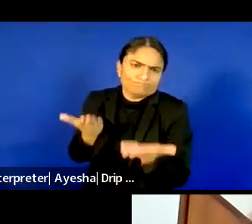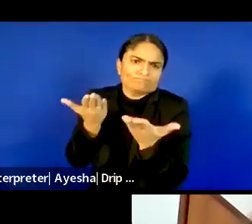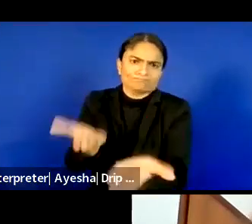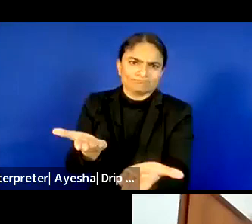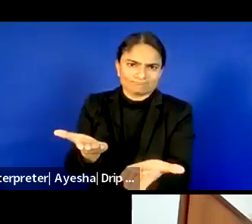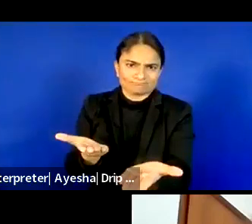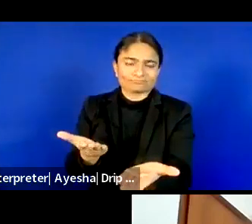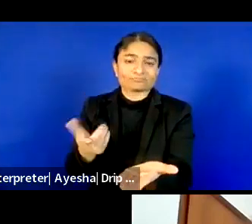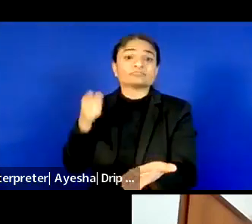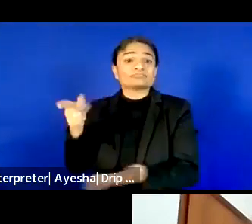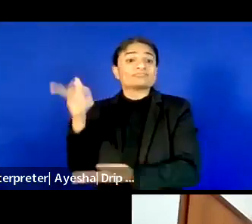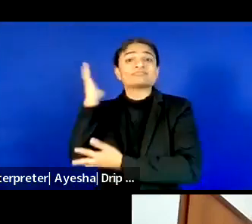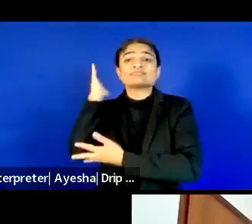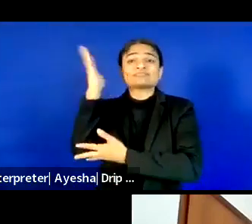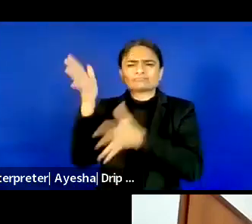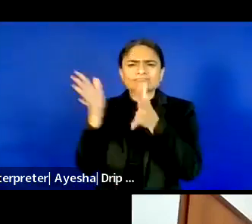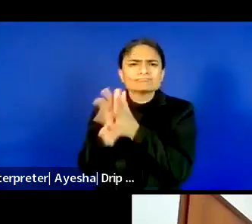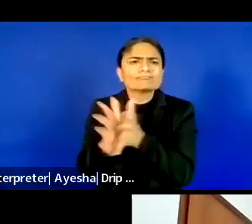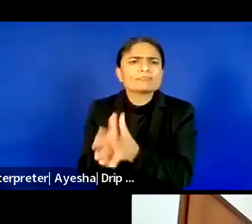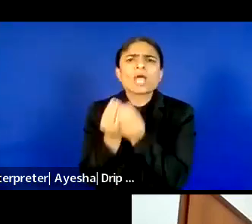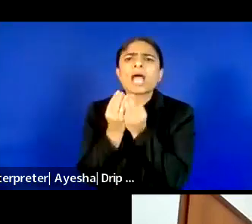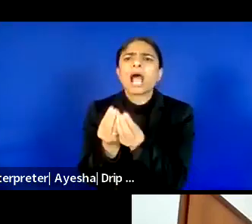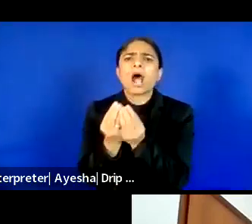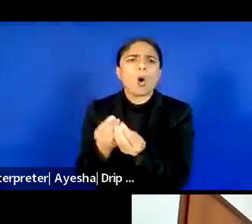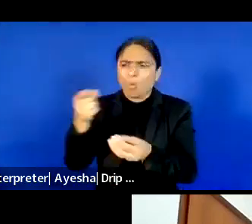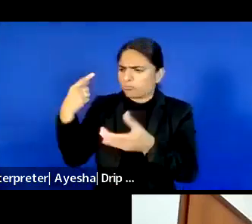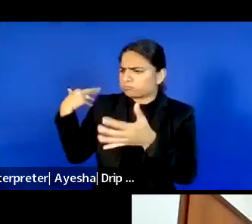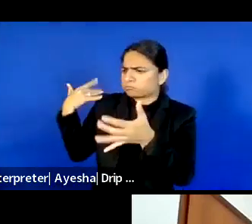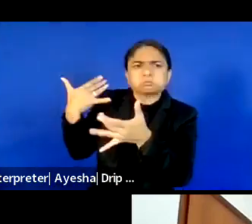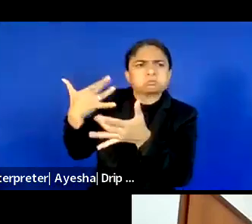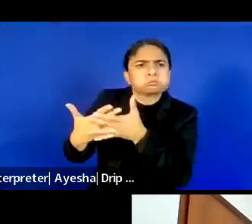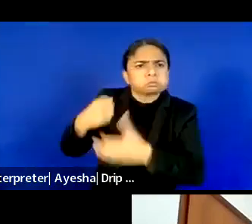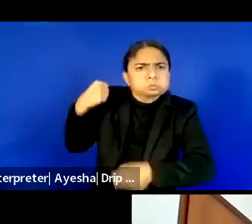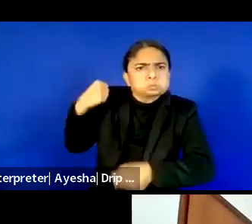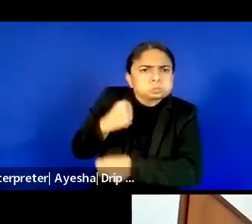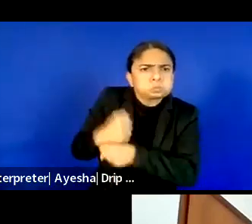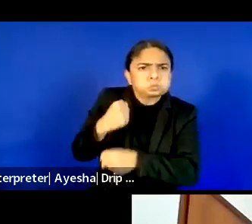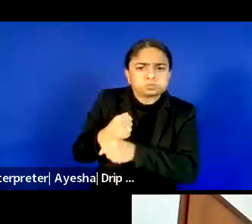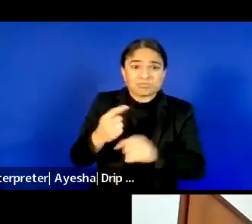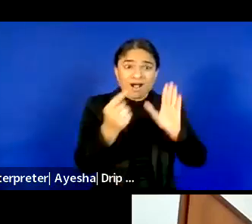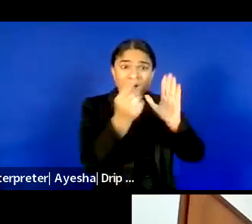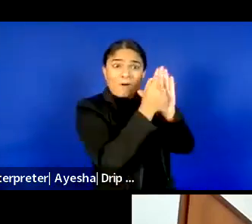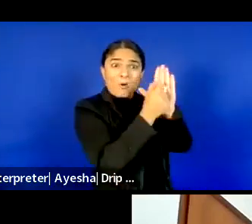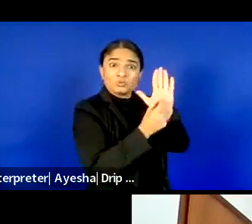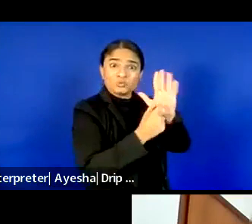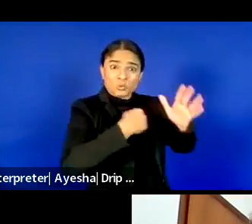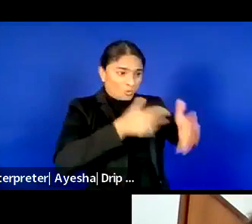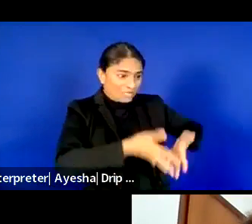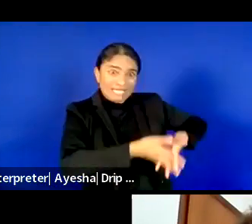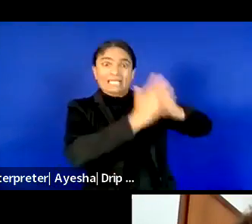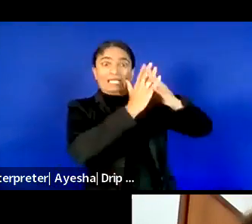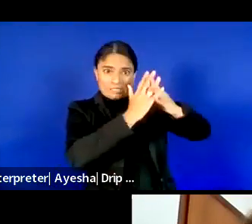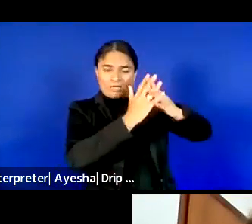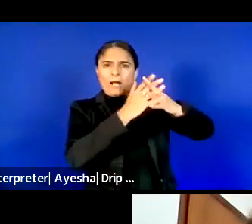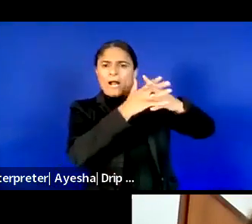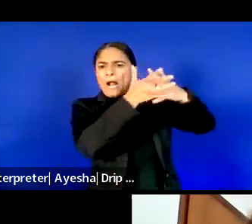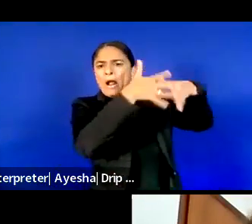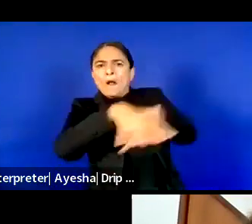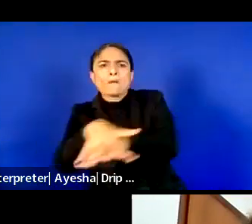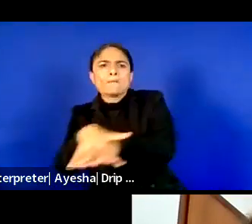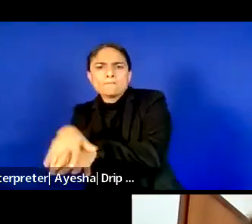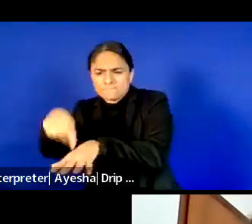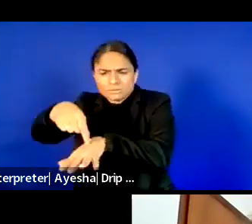the protocol and the recent Women Deliver 2023 conference, which took place just this past July in